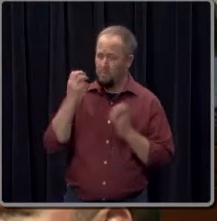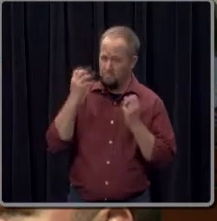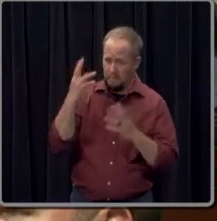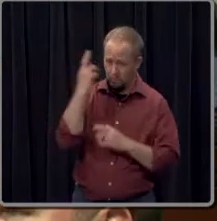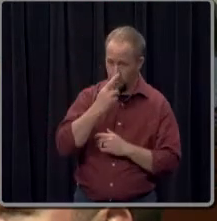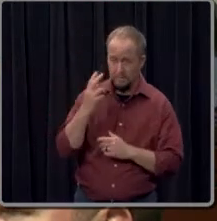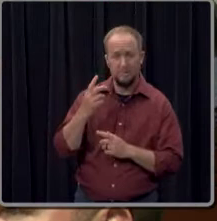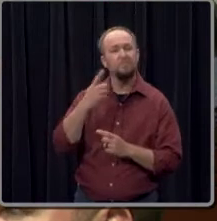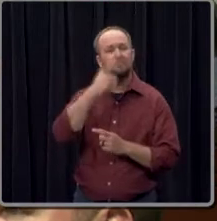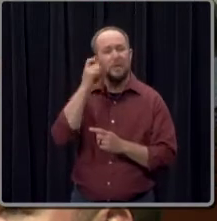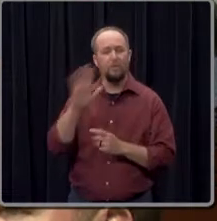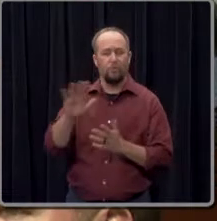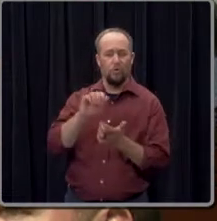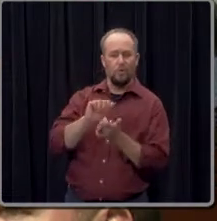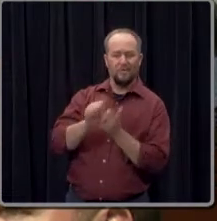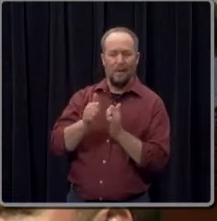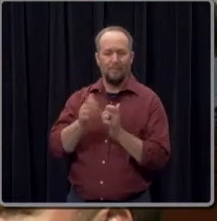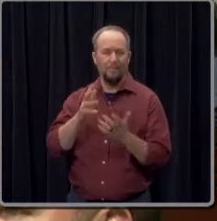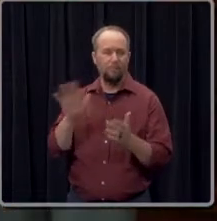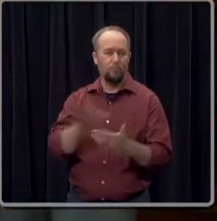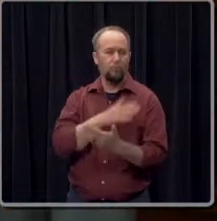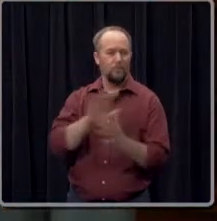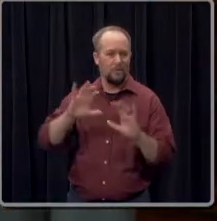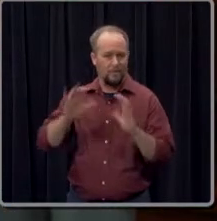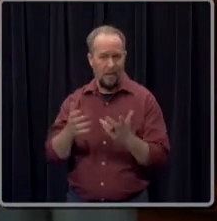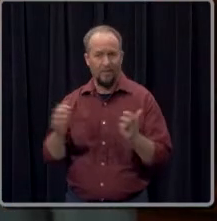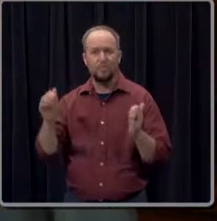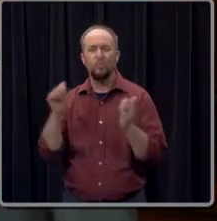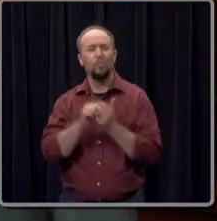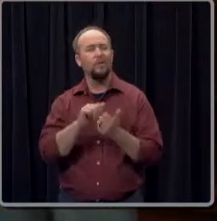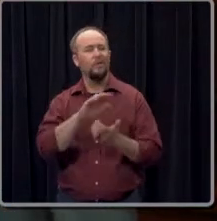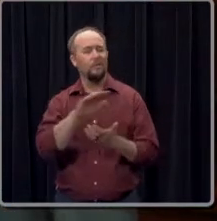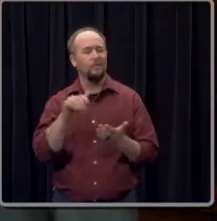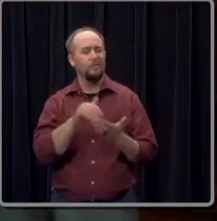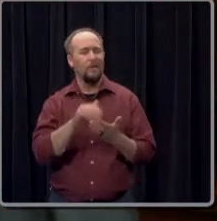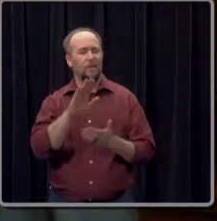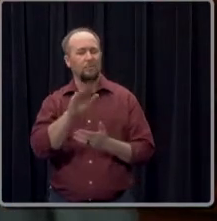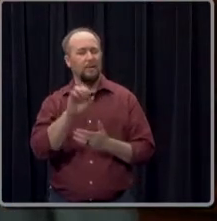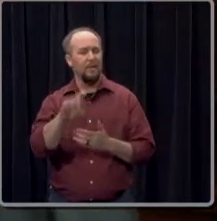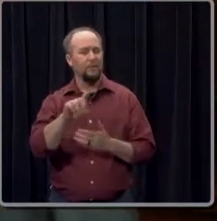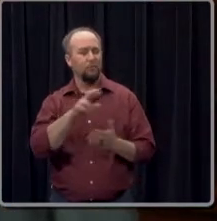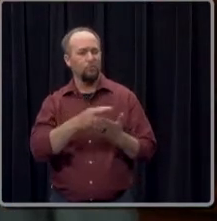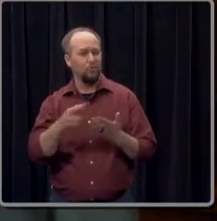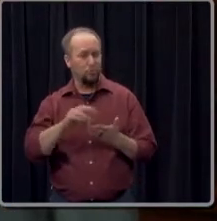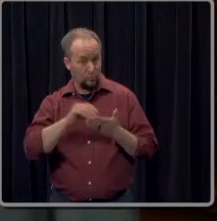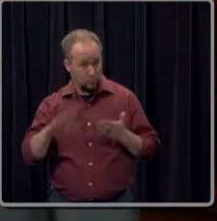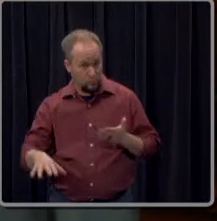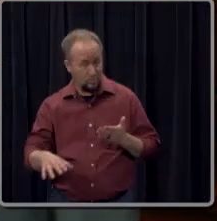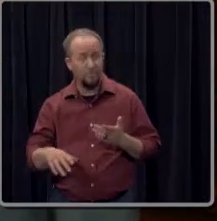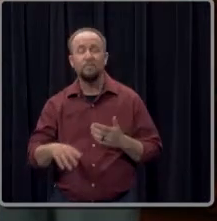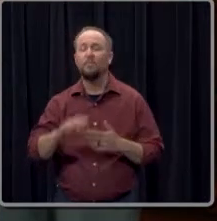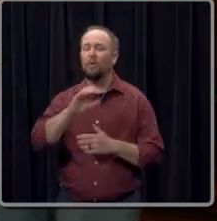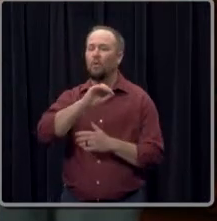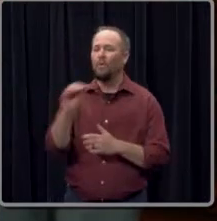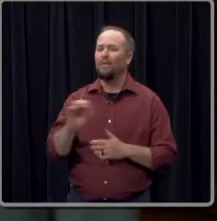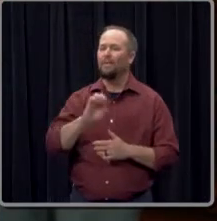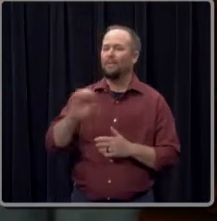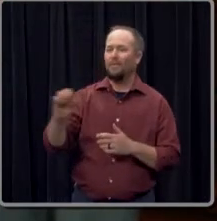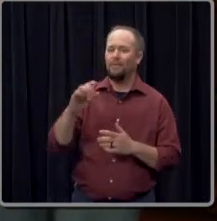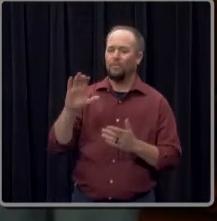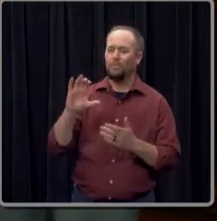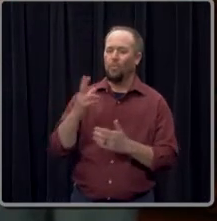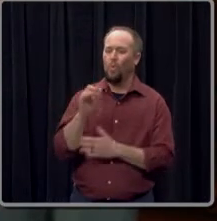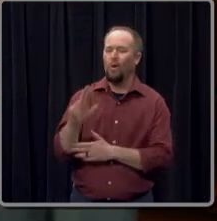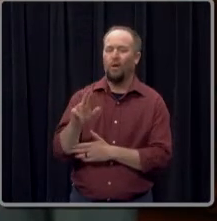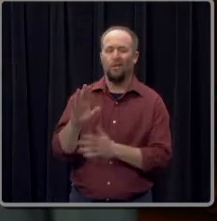is due to her adaptive music class with our center-based resource students. Olathe East Choir is dedicated to the